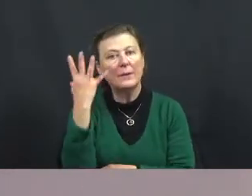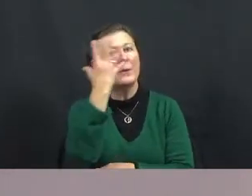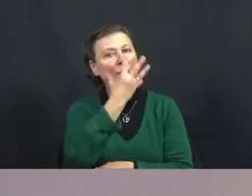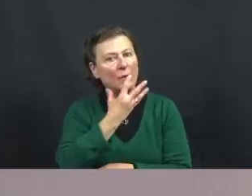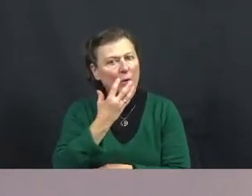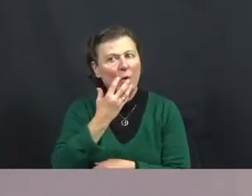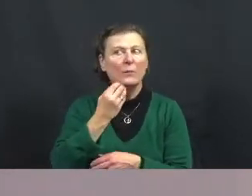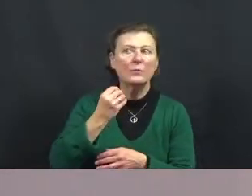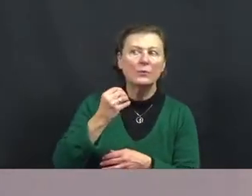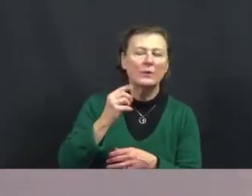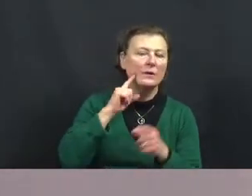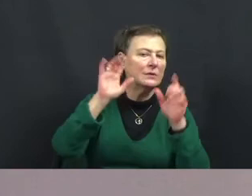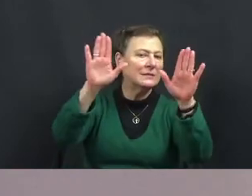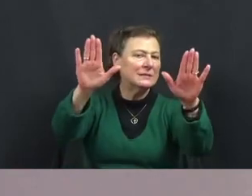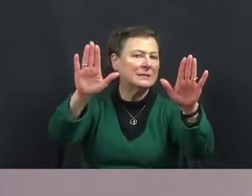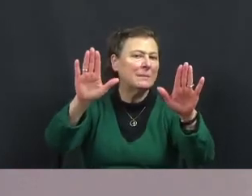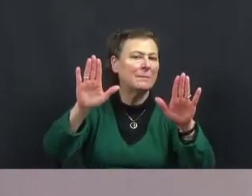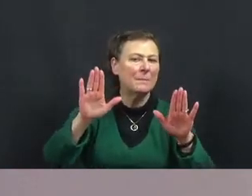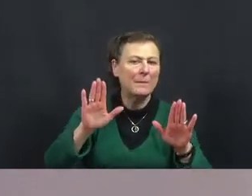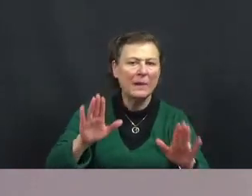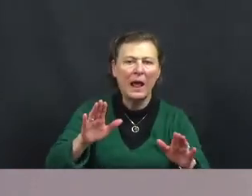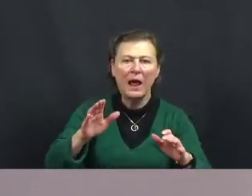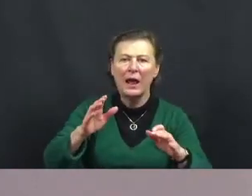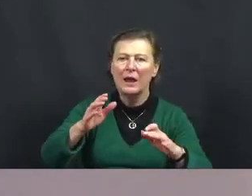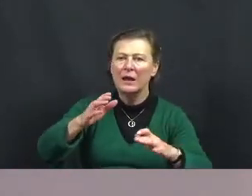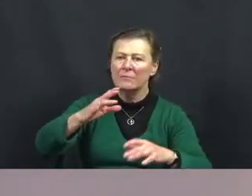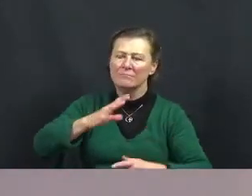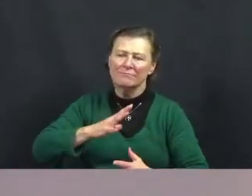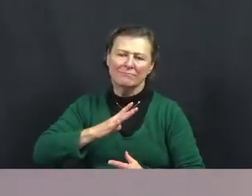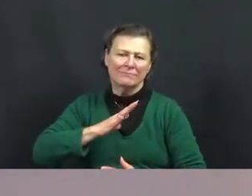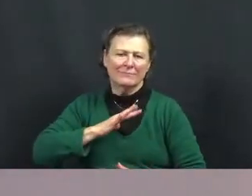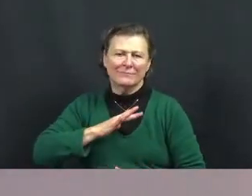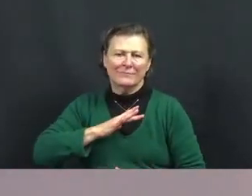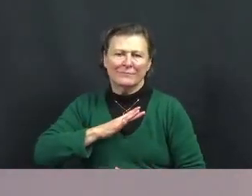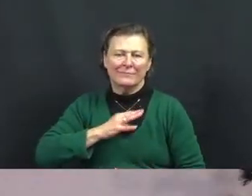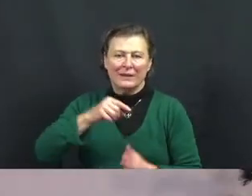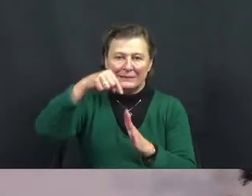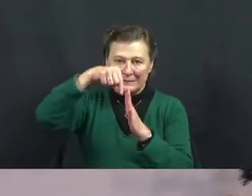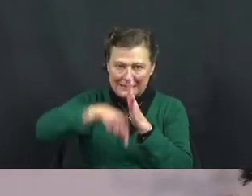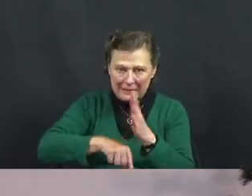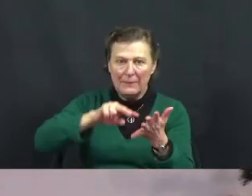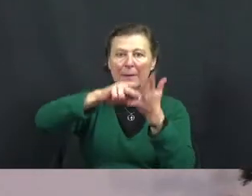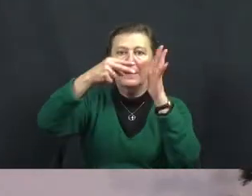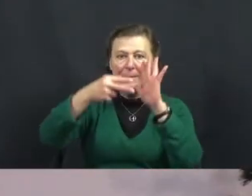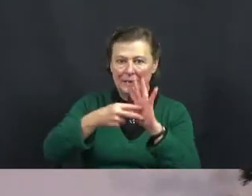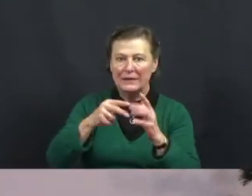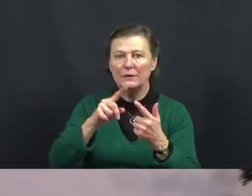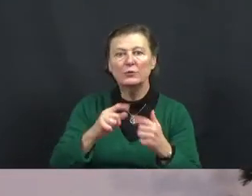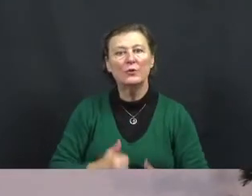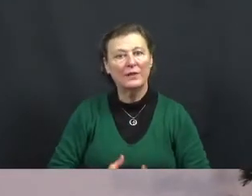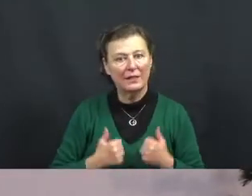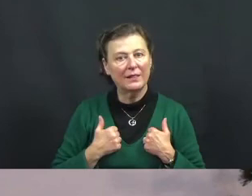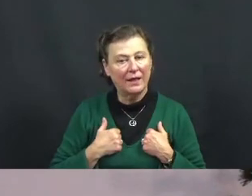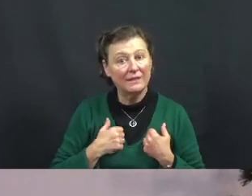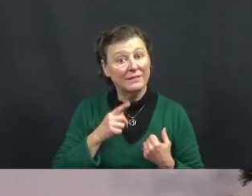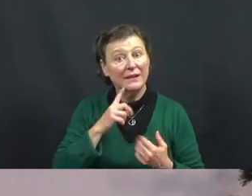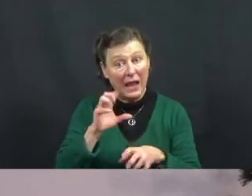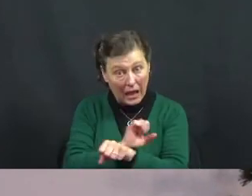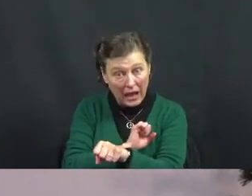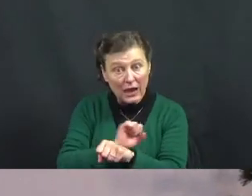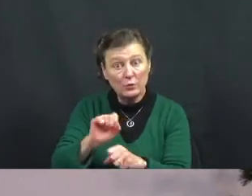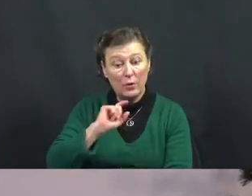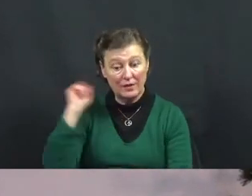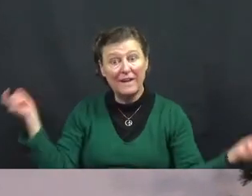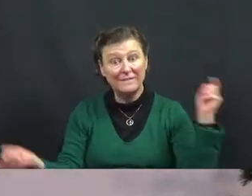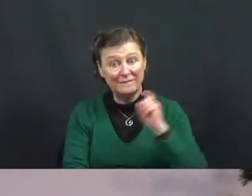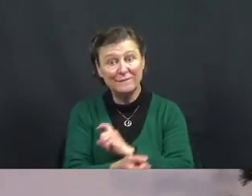There's a sublime grandeur and a deep meaning to life. It was an actual